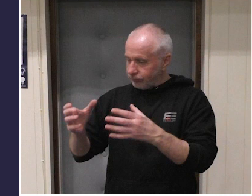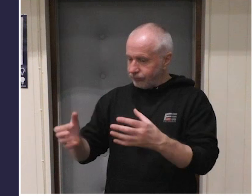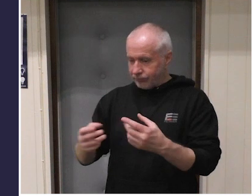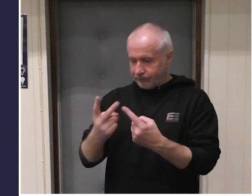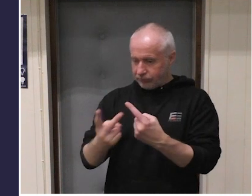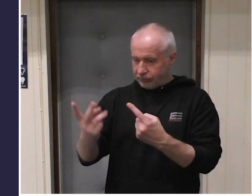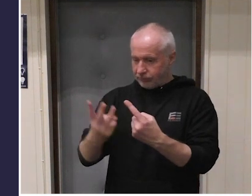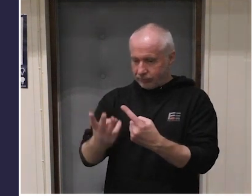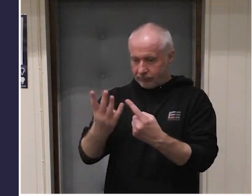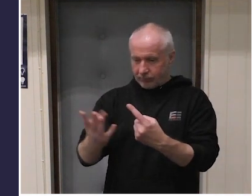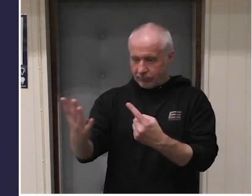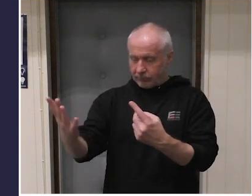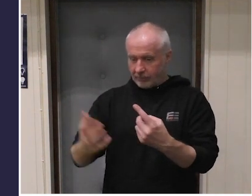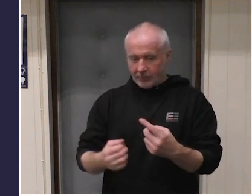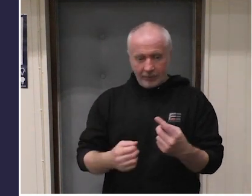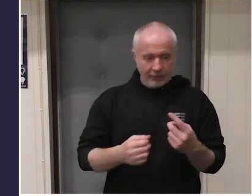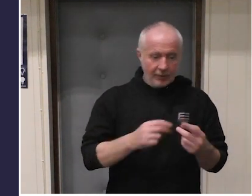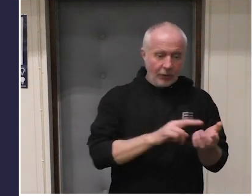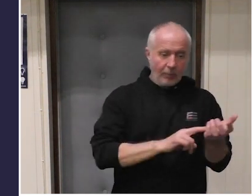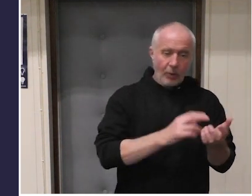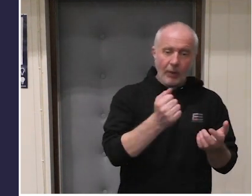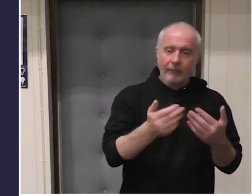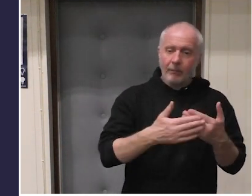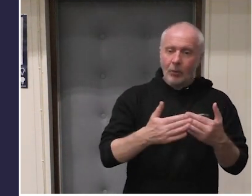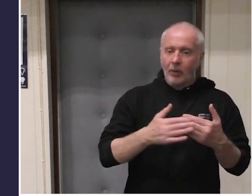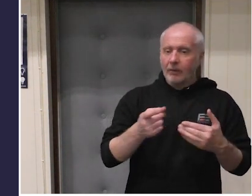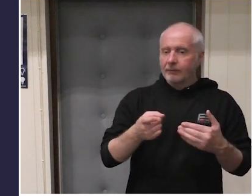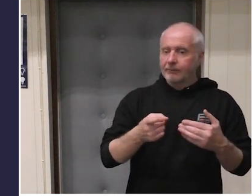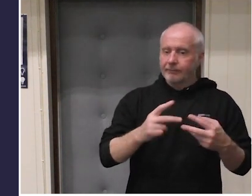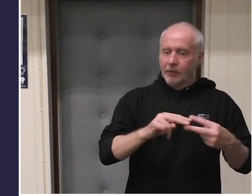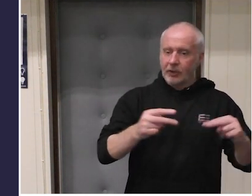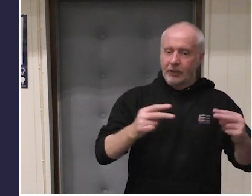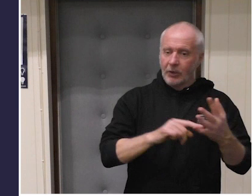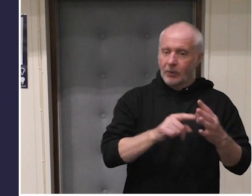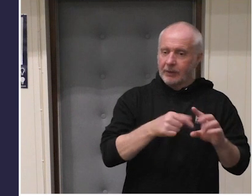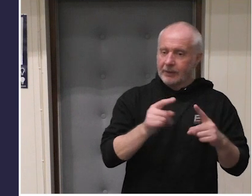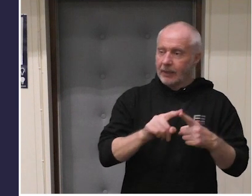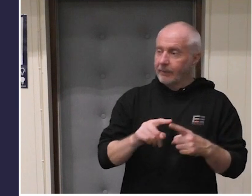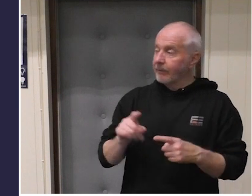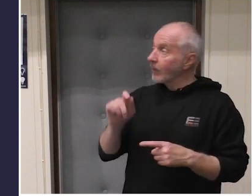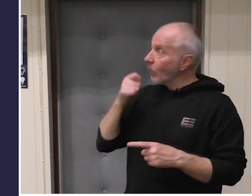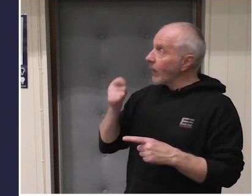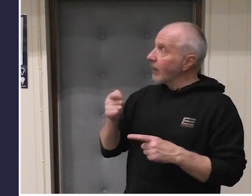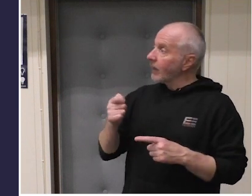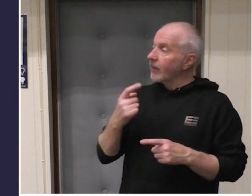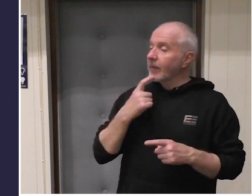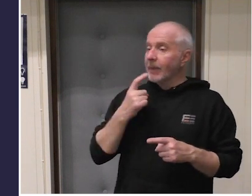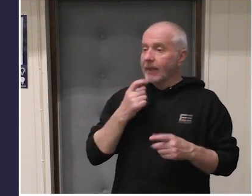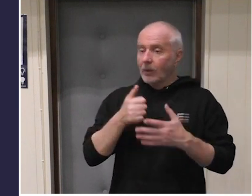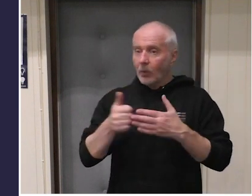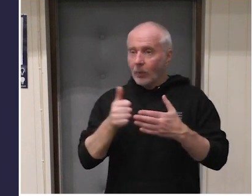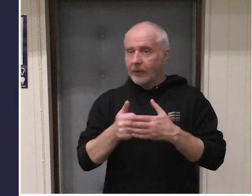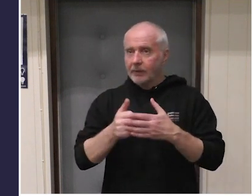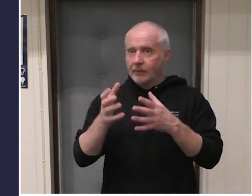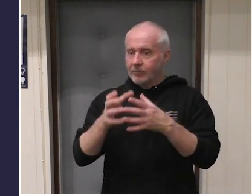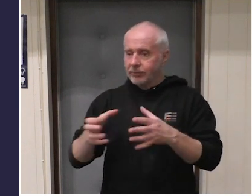considering the fact that actually the blue one has far more genotypes that code for it, will the pink phenotype always win? Is